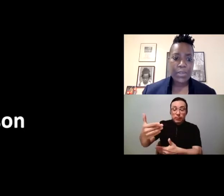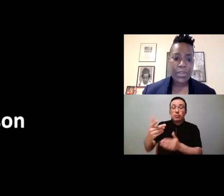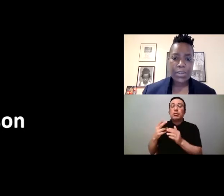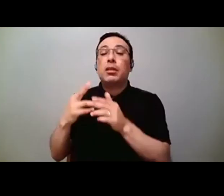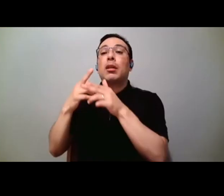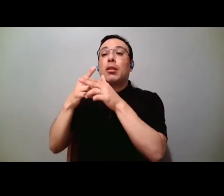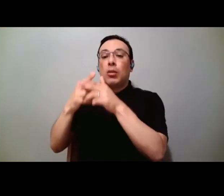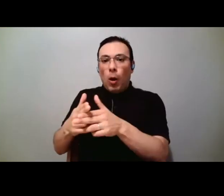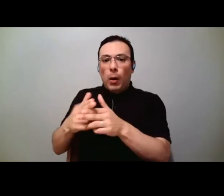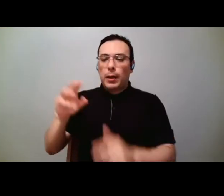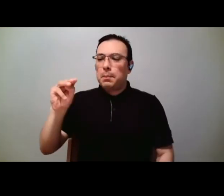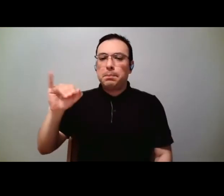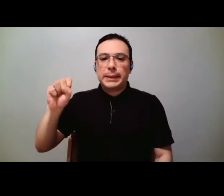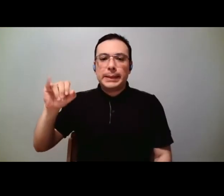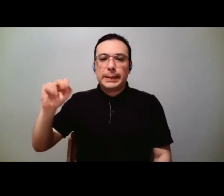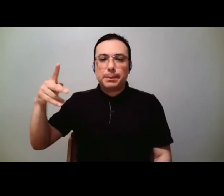is for her.